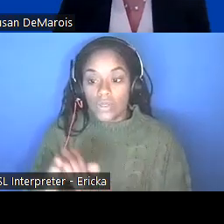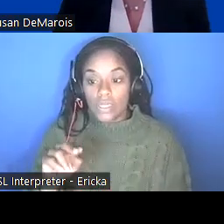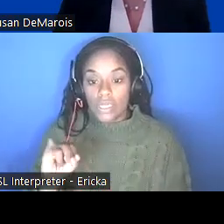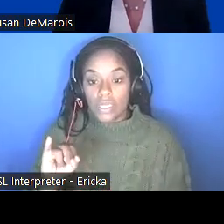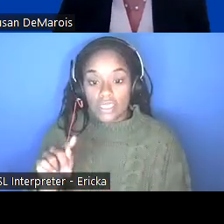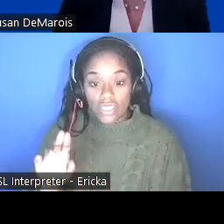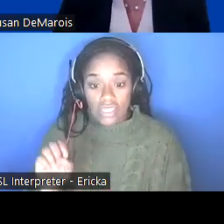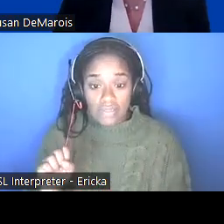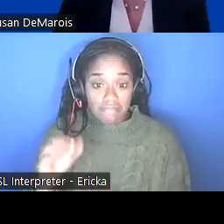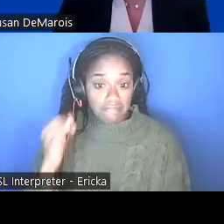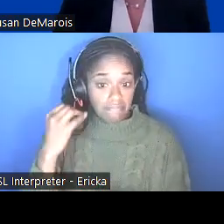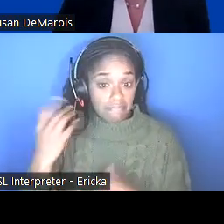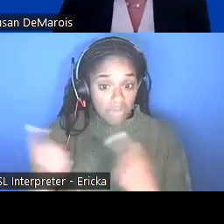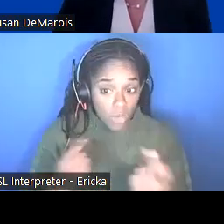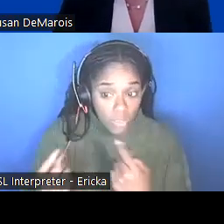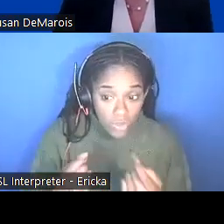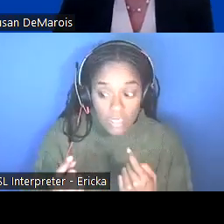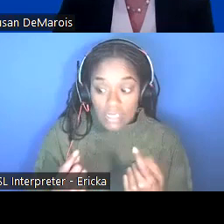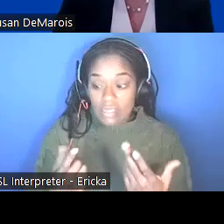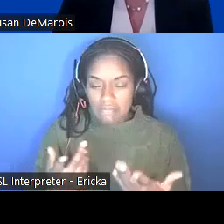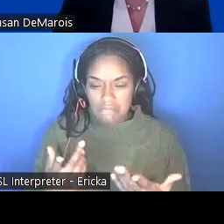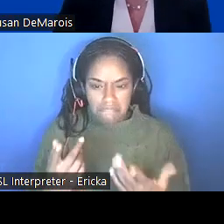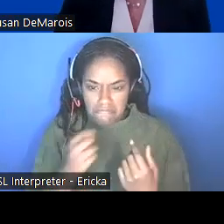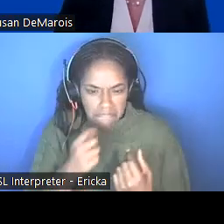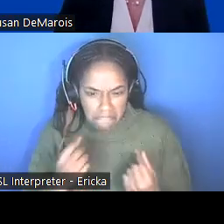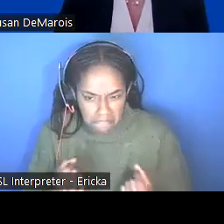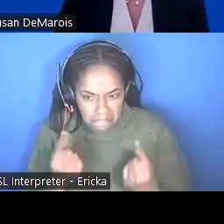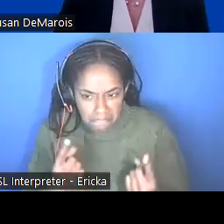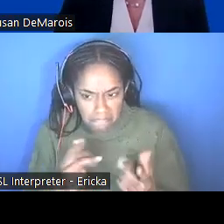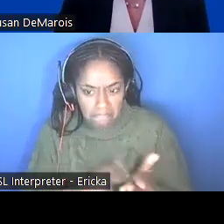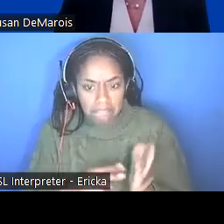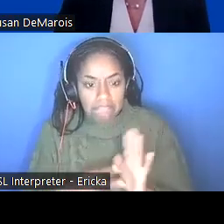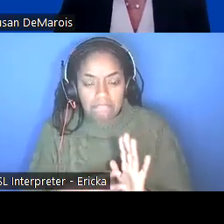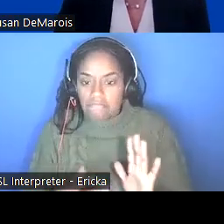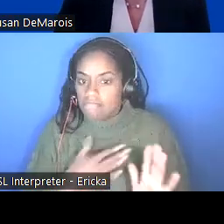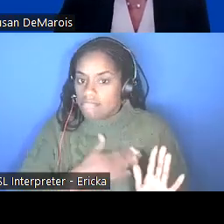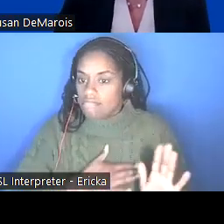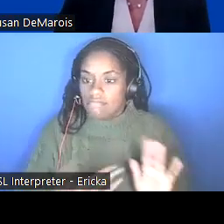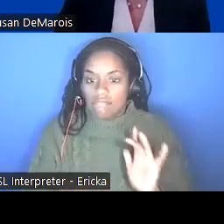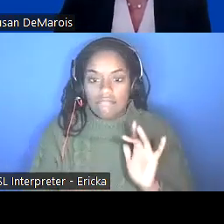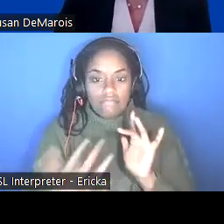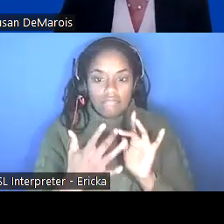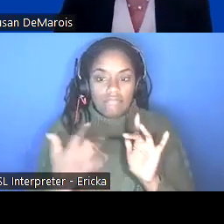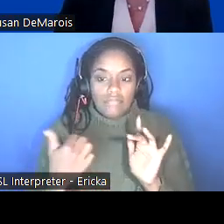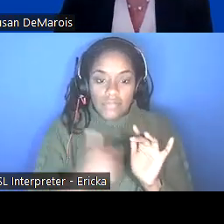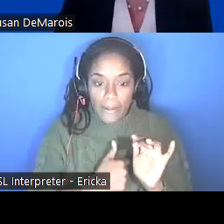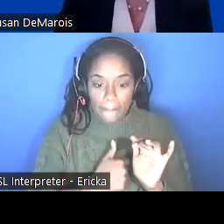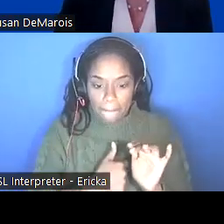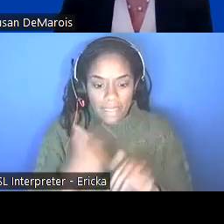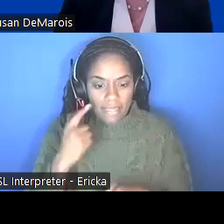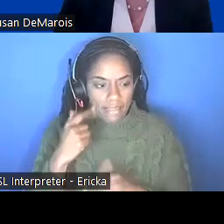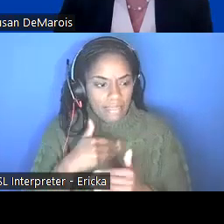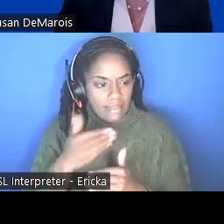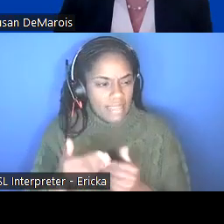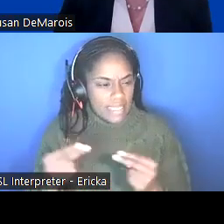of them or they're not, you don't understand what they mean, feel free to reach out to us. I think on the next